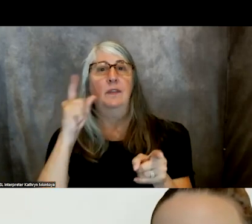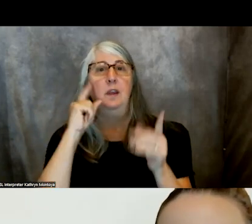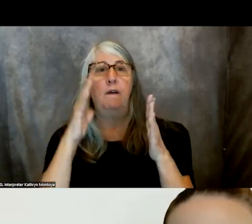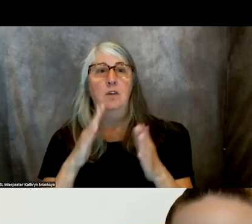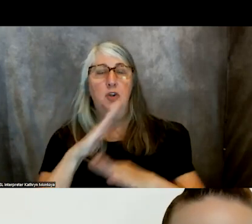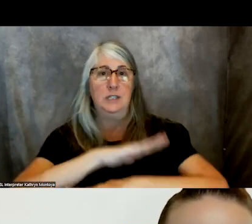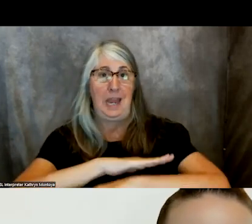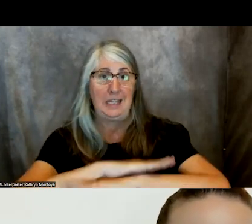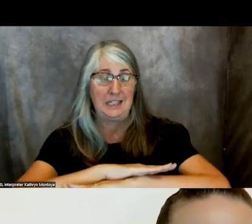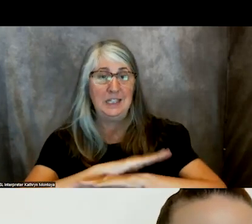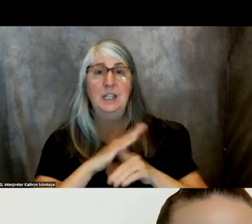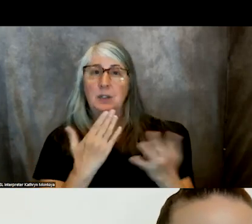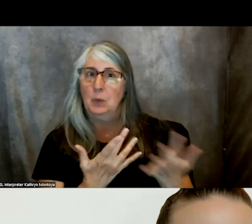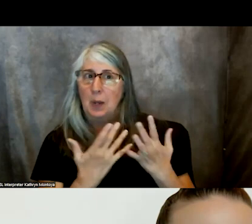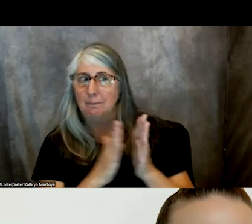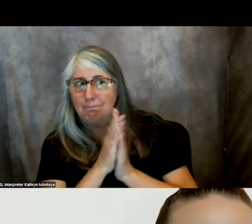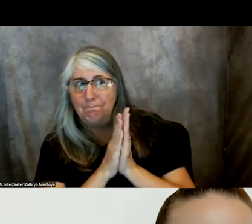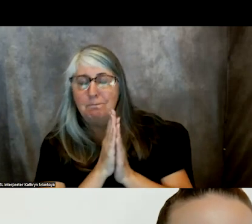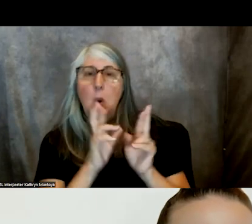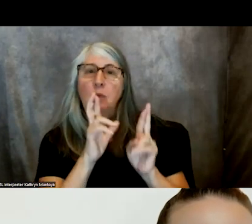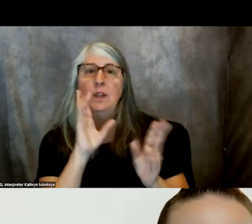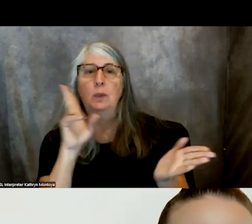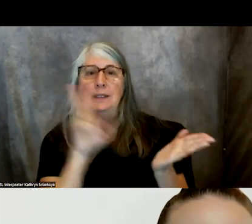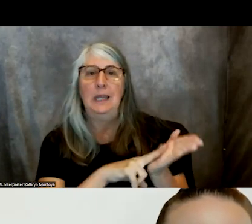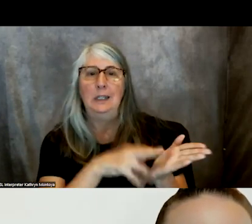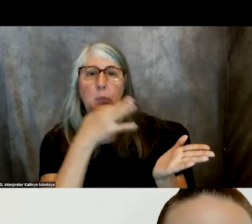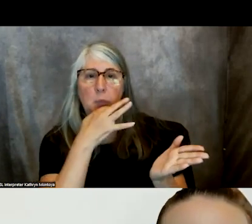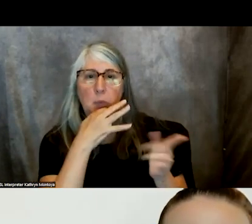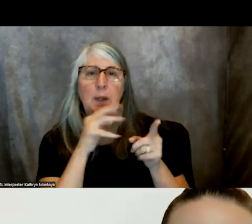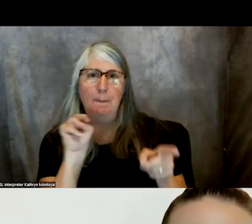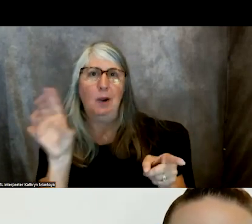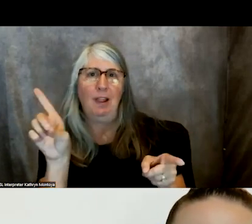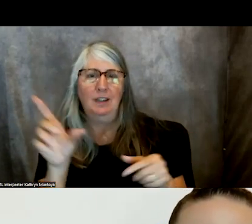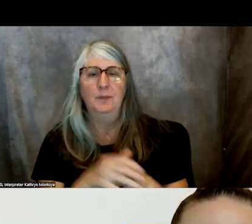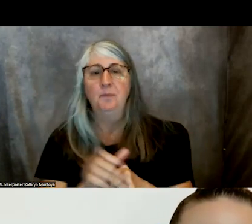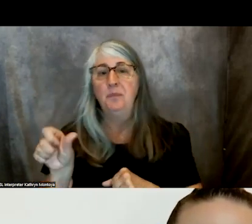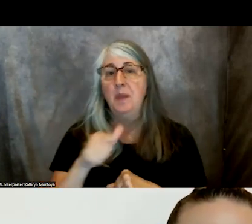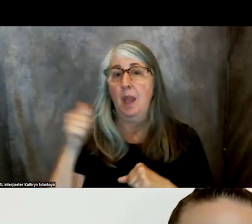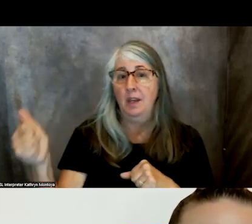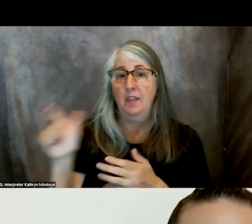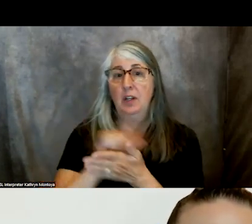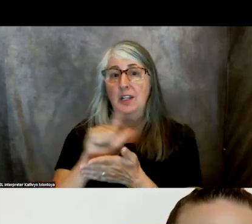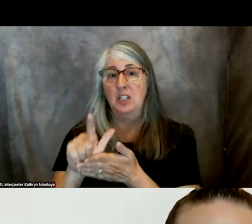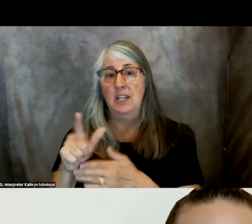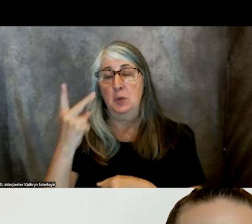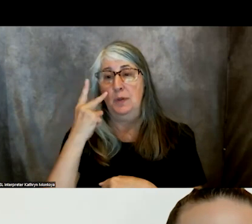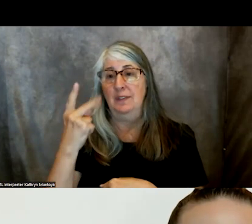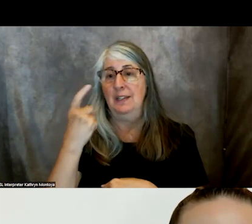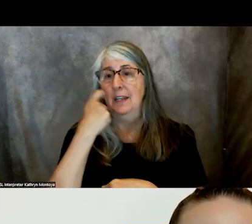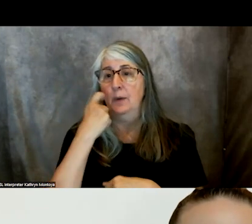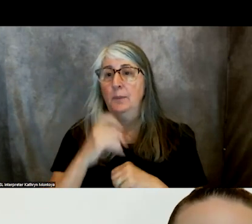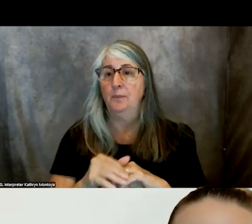hopefully we'll see him sign that soon. And another theme in legislation that we have seen, of course, is